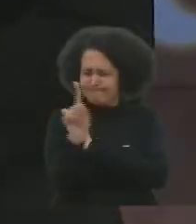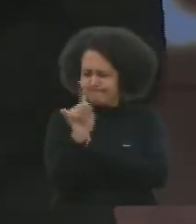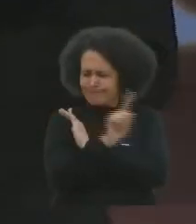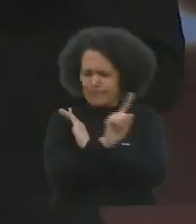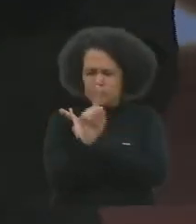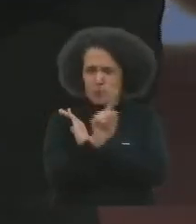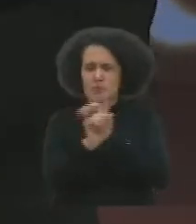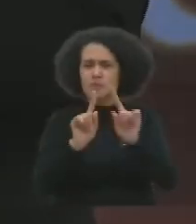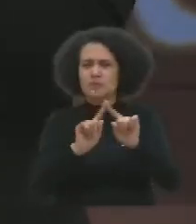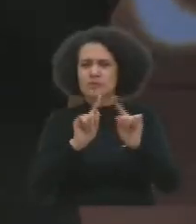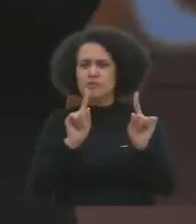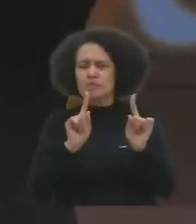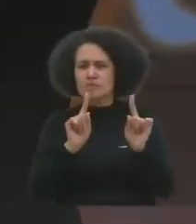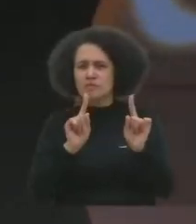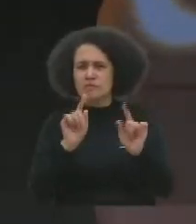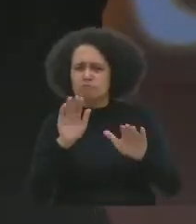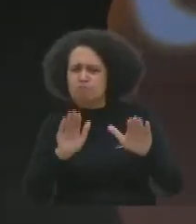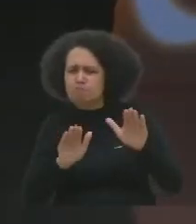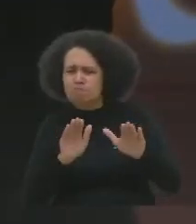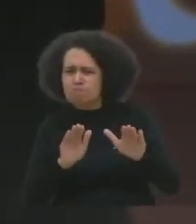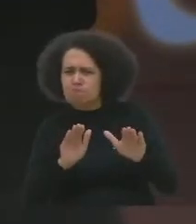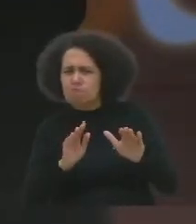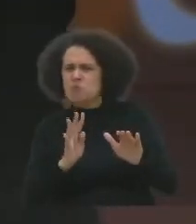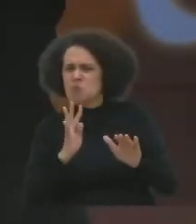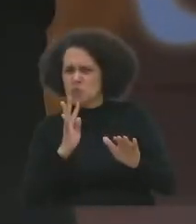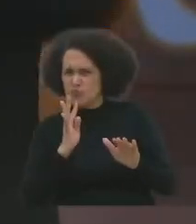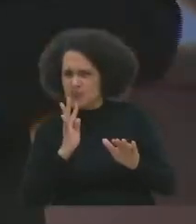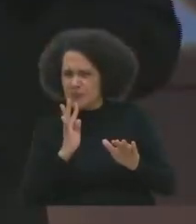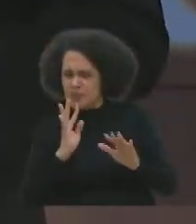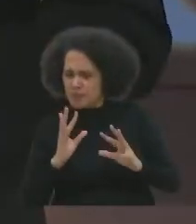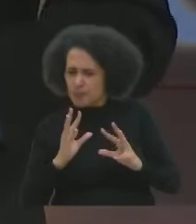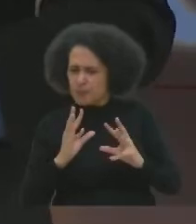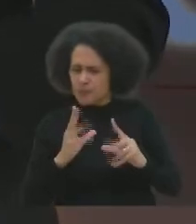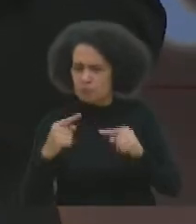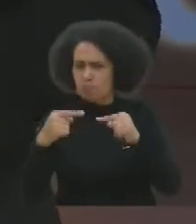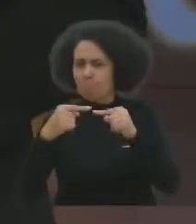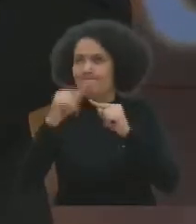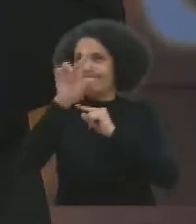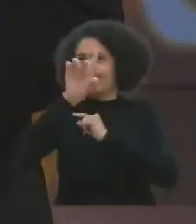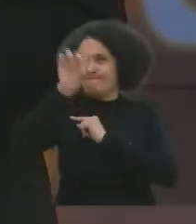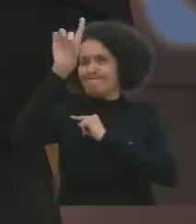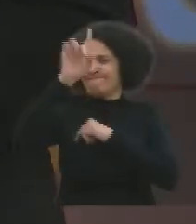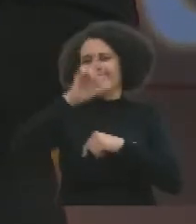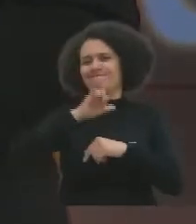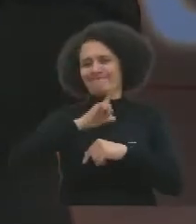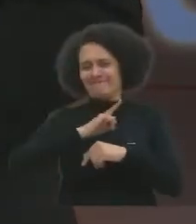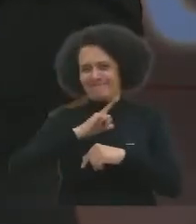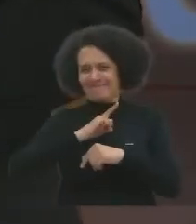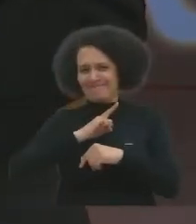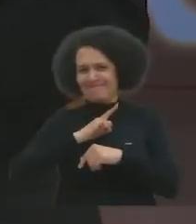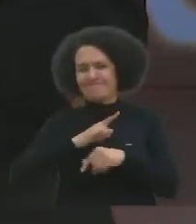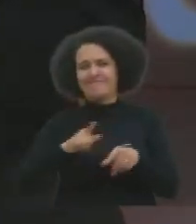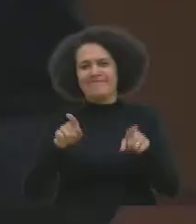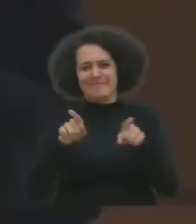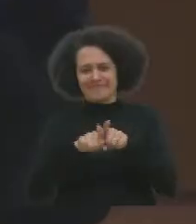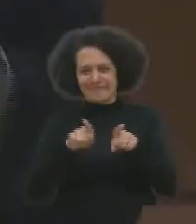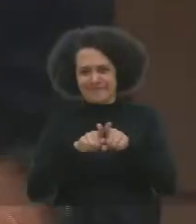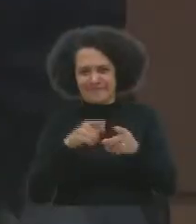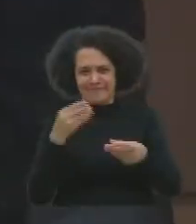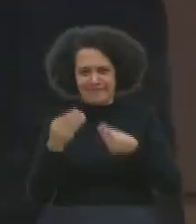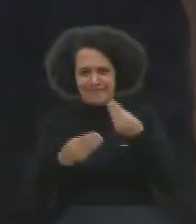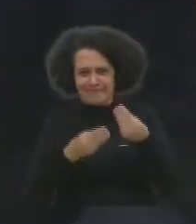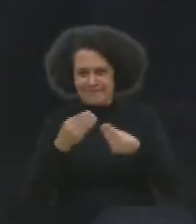him. É, mas reconheça que tudo vem de Deus. You know, when James wrote us his little letter in the